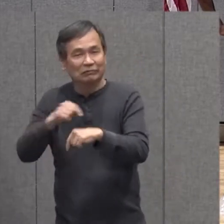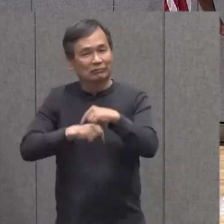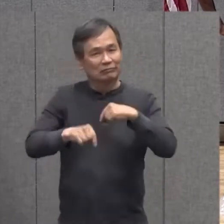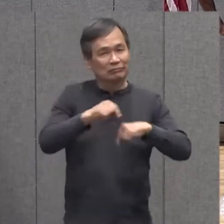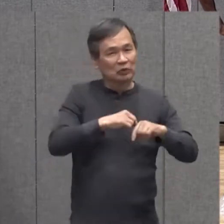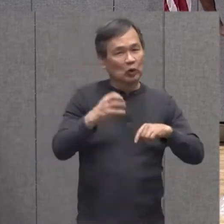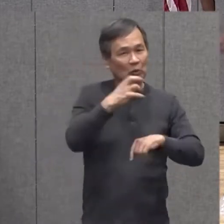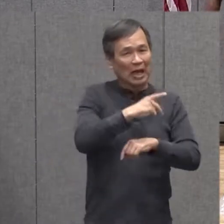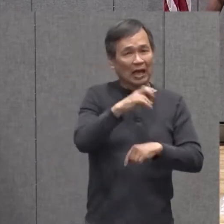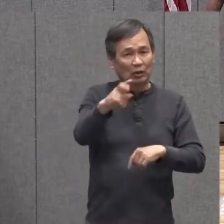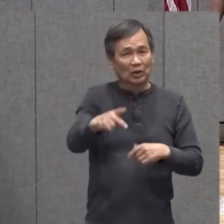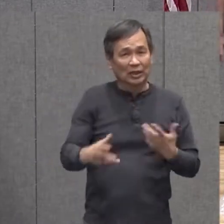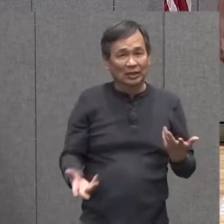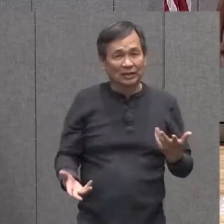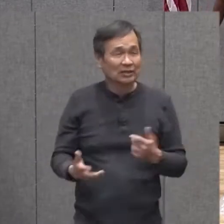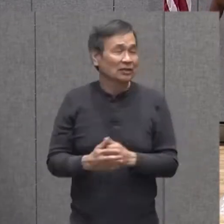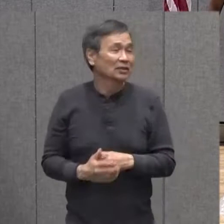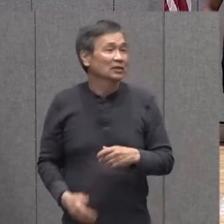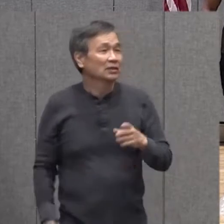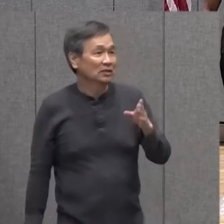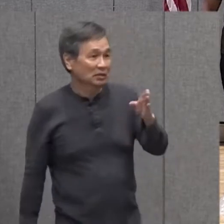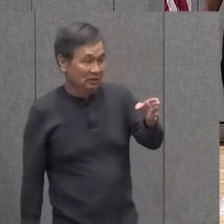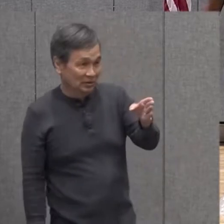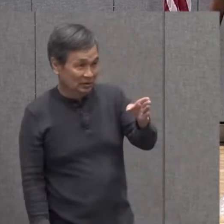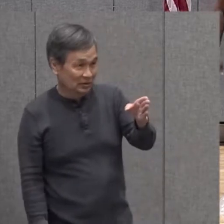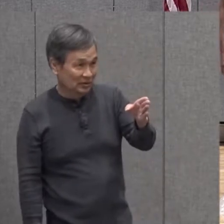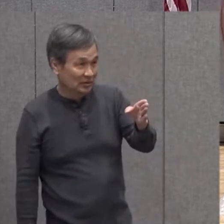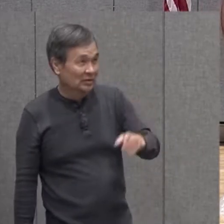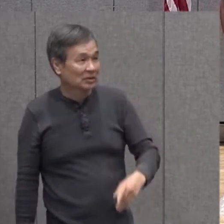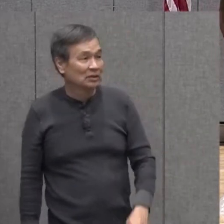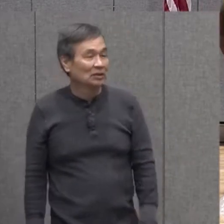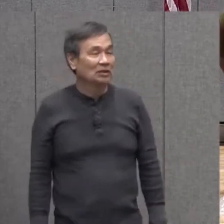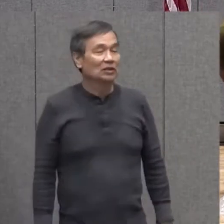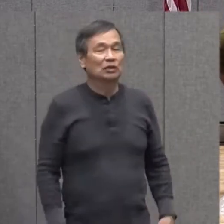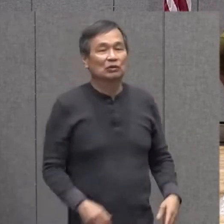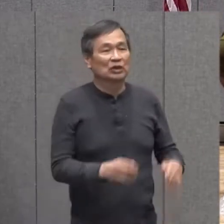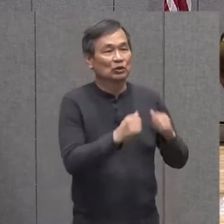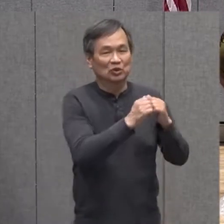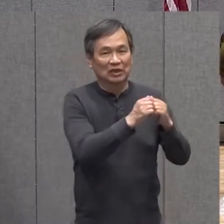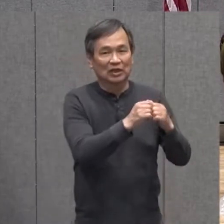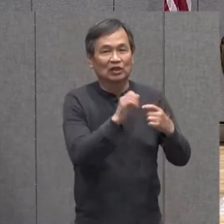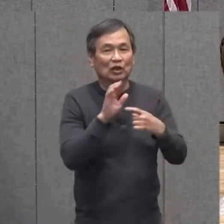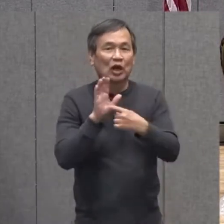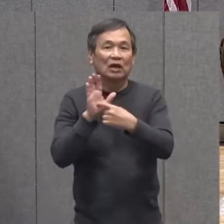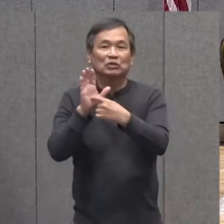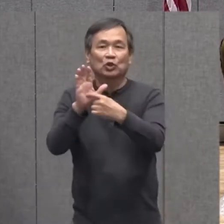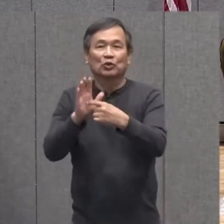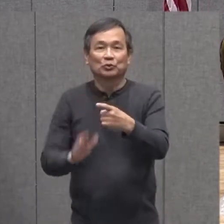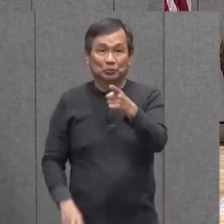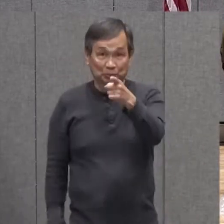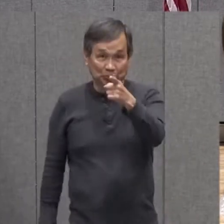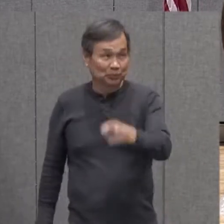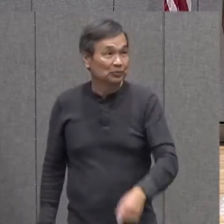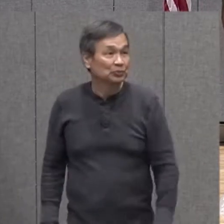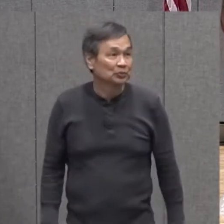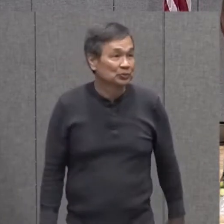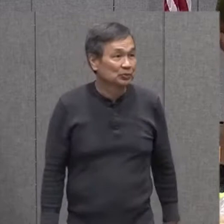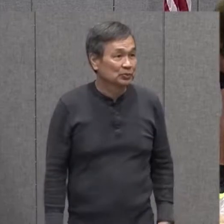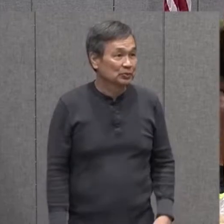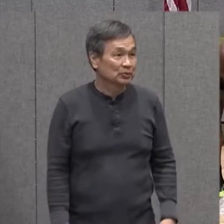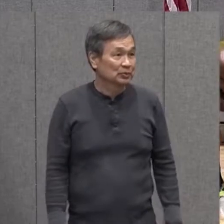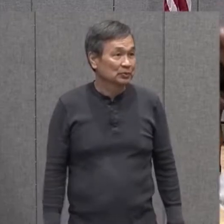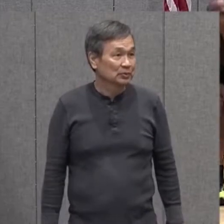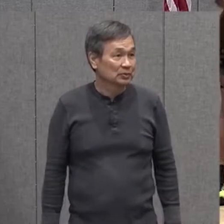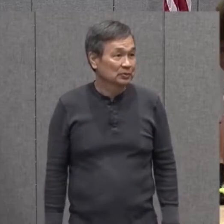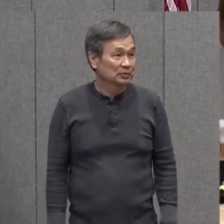this to be fun. So I'm going to start off. Mr. Anderson's going to join me. So here we Vamos a go. empezar. La primera bolsa,